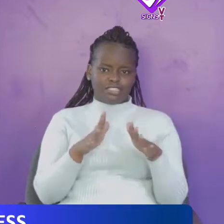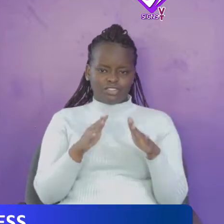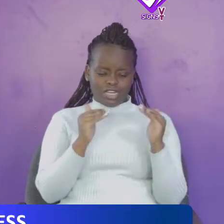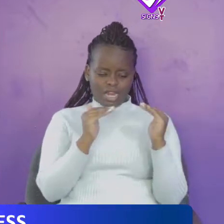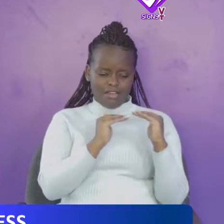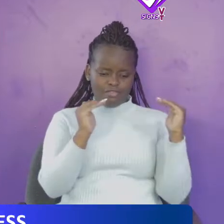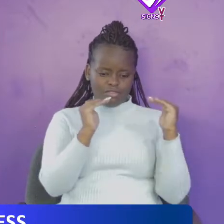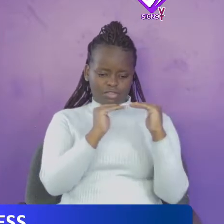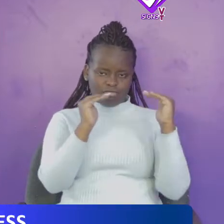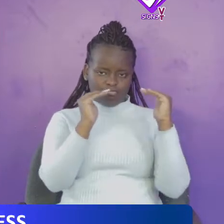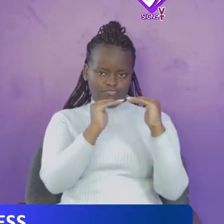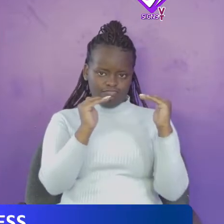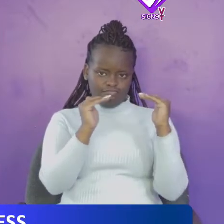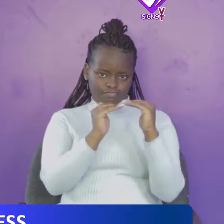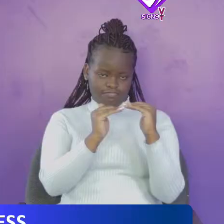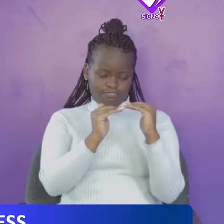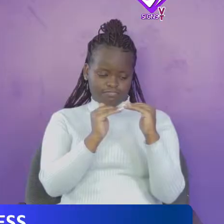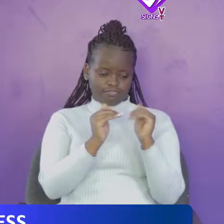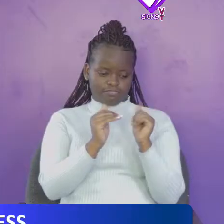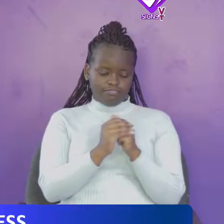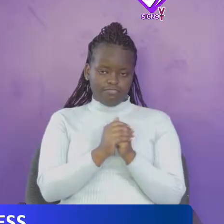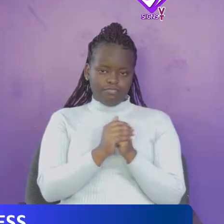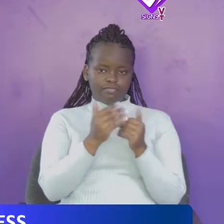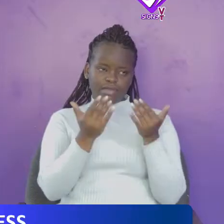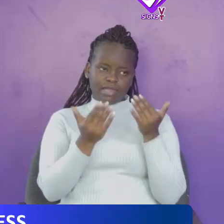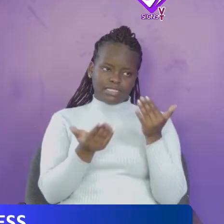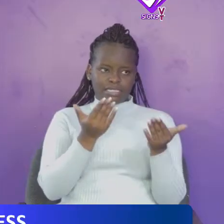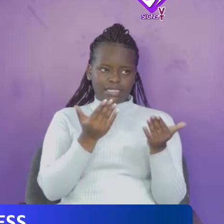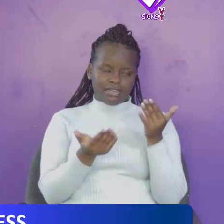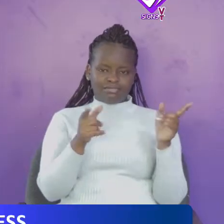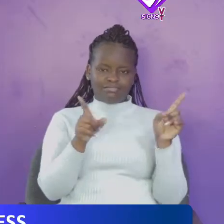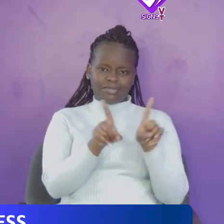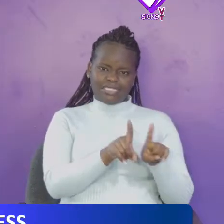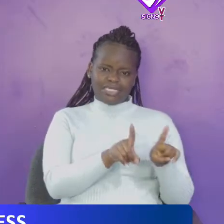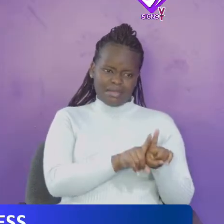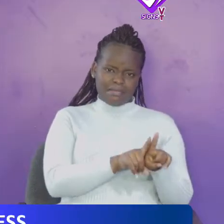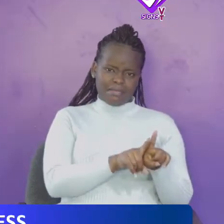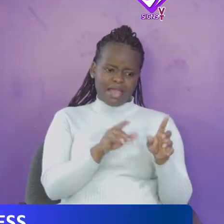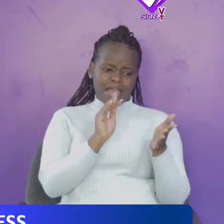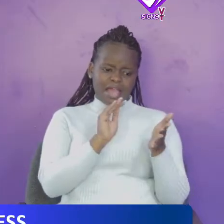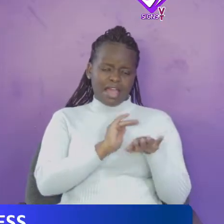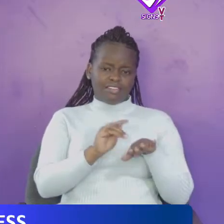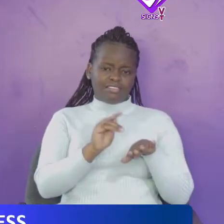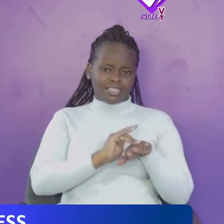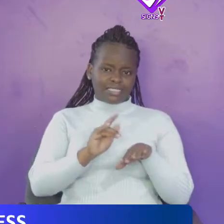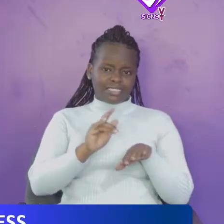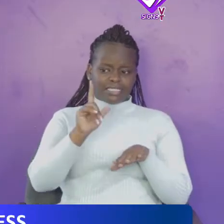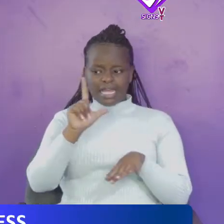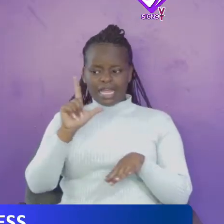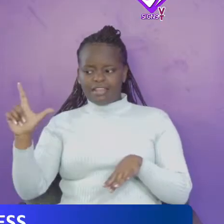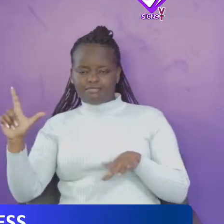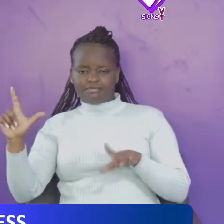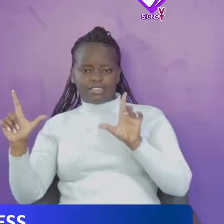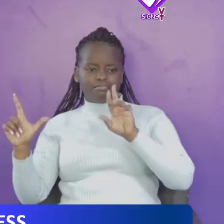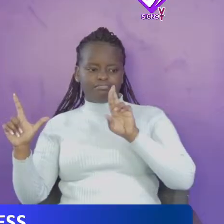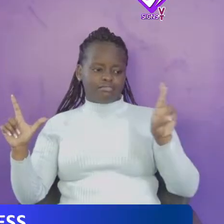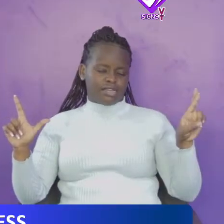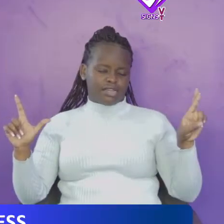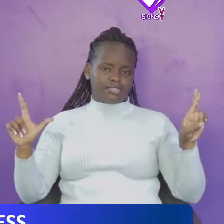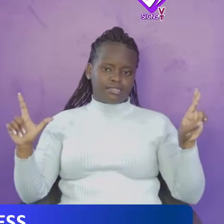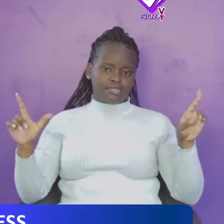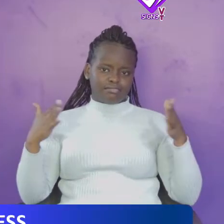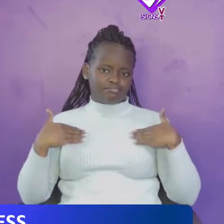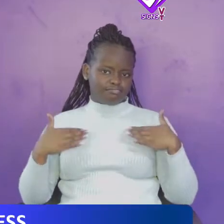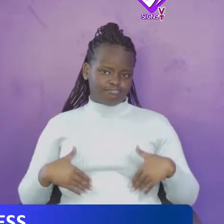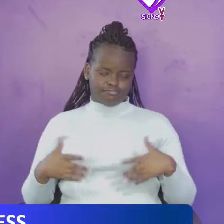levels. It's relatively symmetric, meaning it affects both the right hand and the left-hand side of the body.